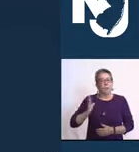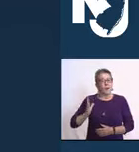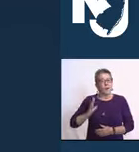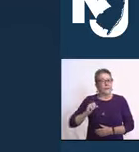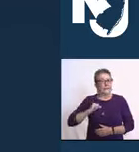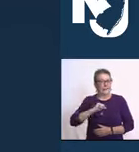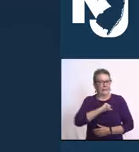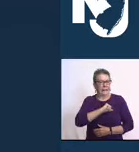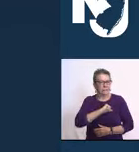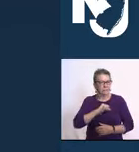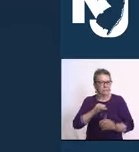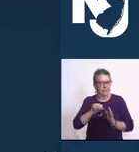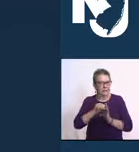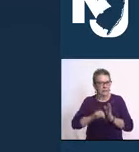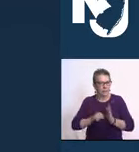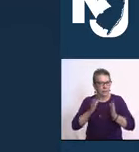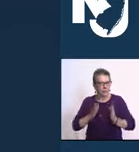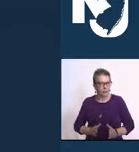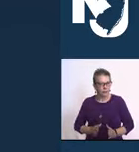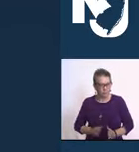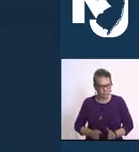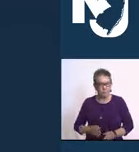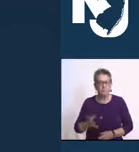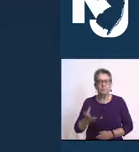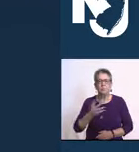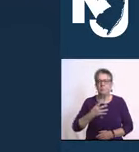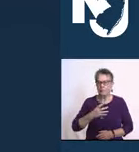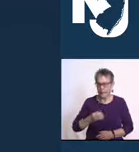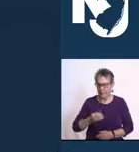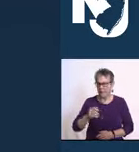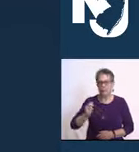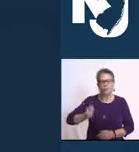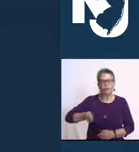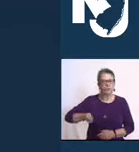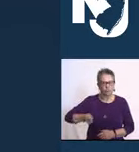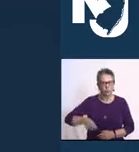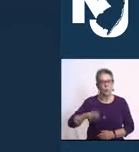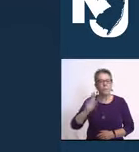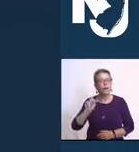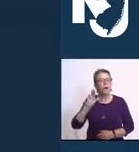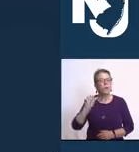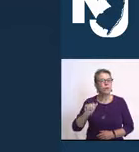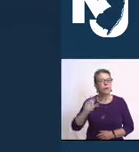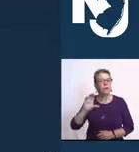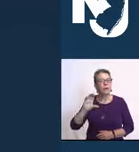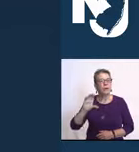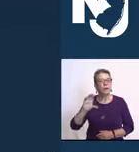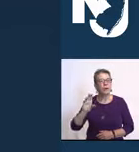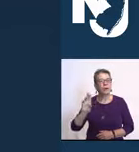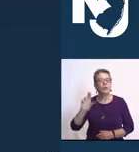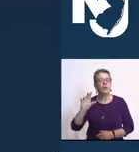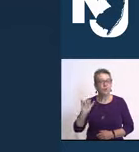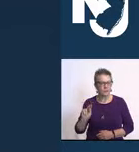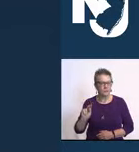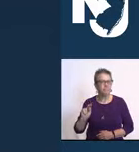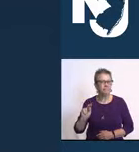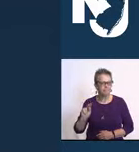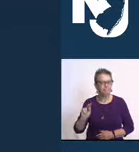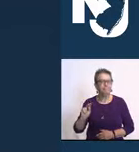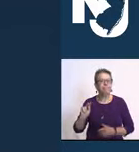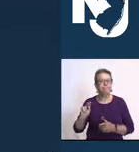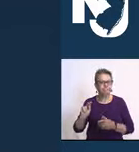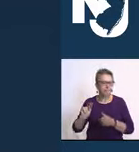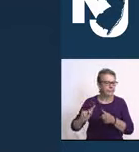Judge Barbara Curran passed away over the weekend at the age of 81. She was the first woman to serve in all three